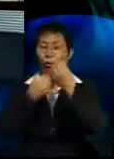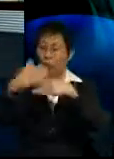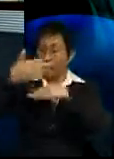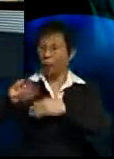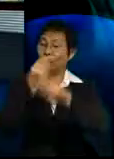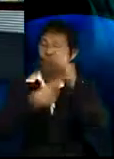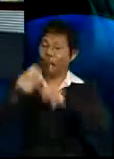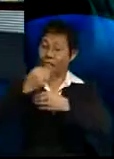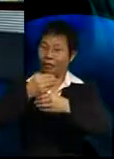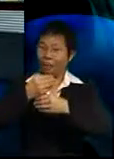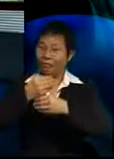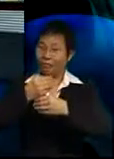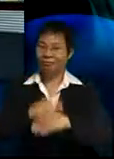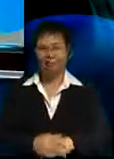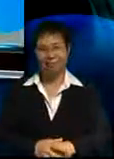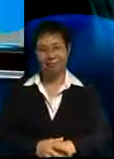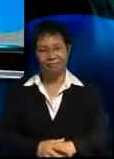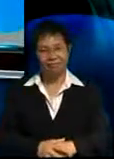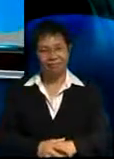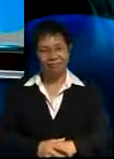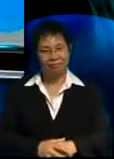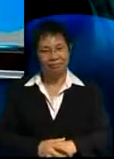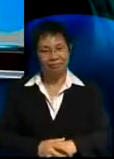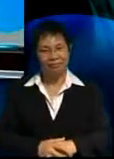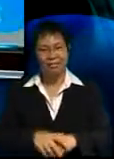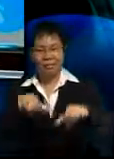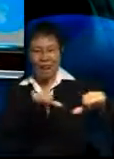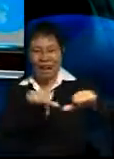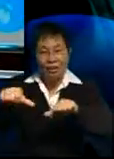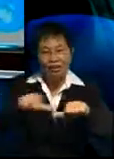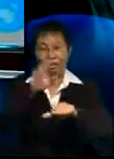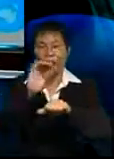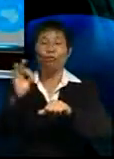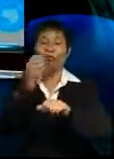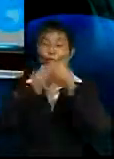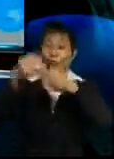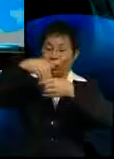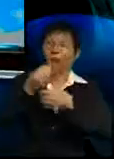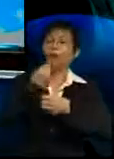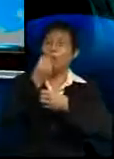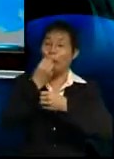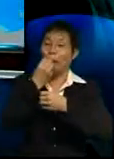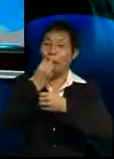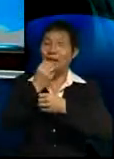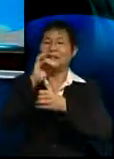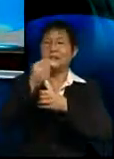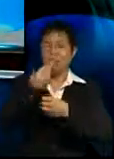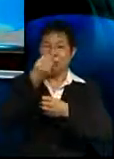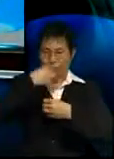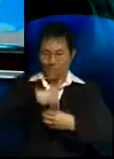after we take in our first mouthful? The act of taking food into the mouth is called